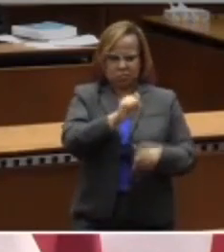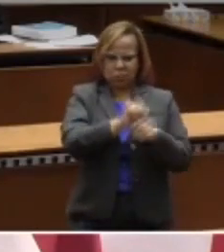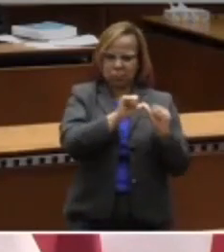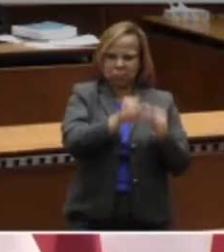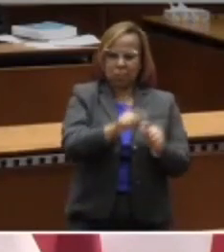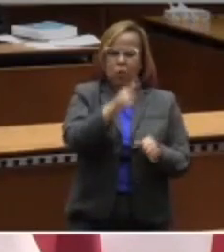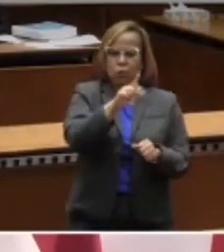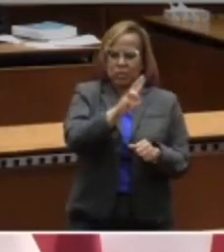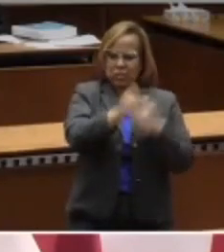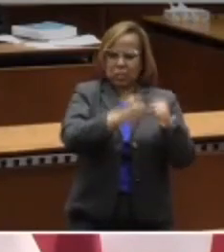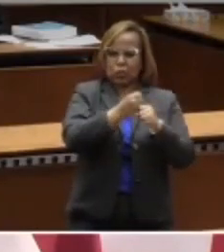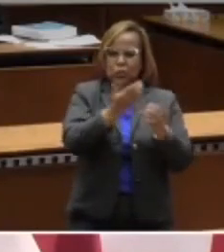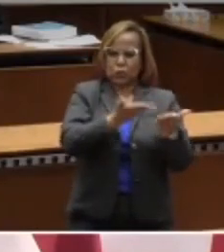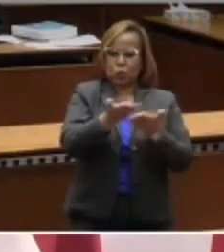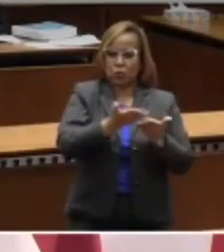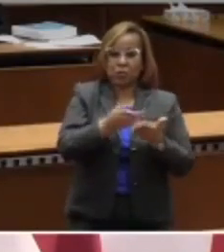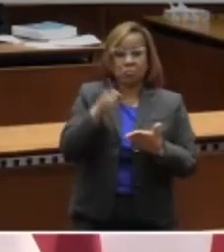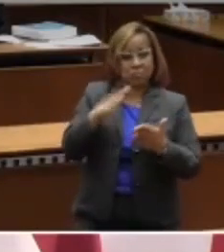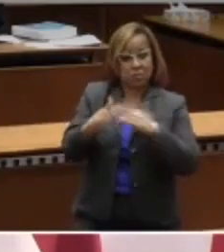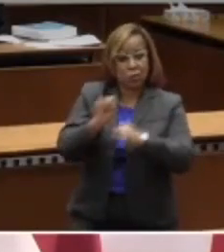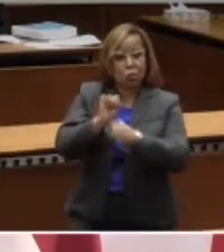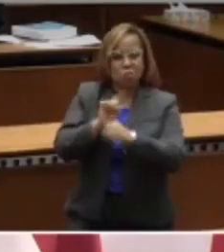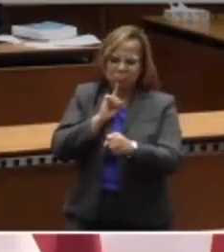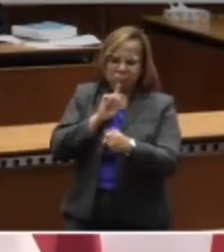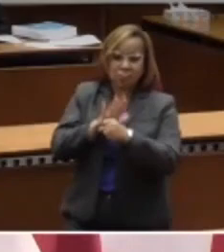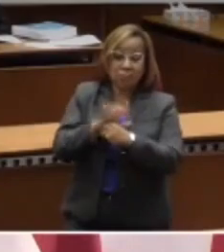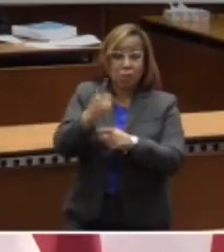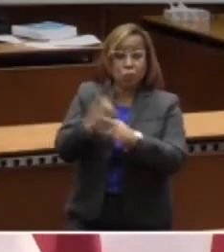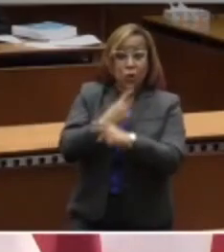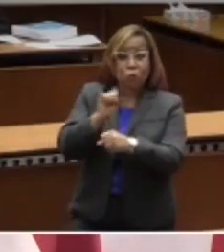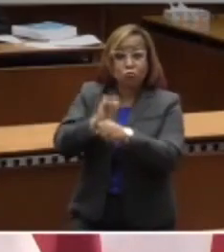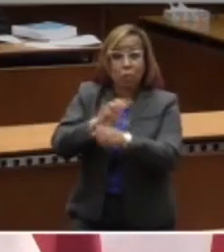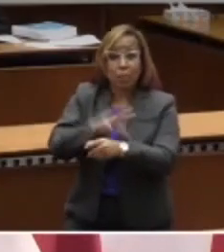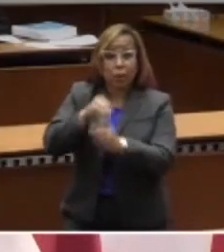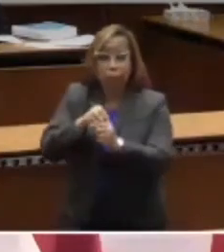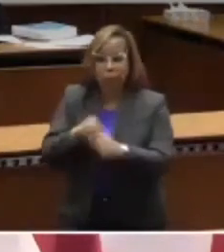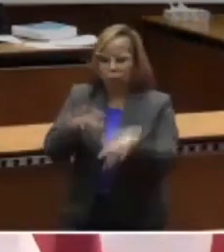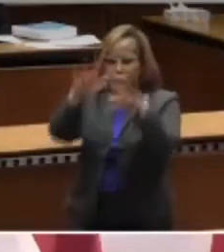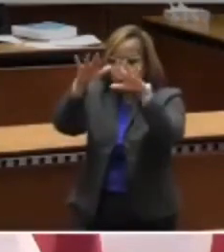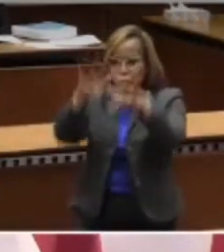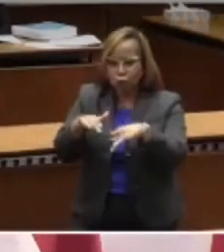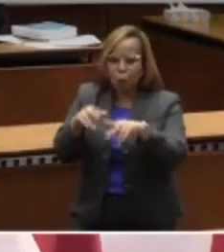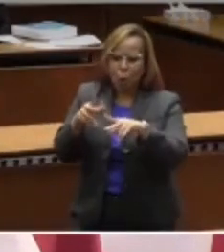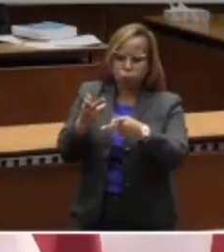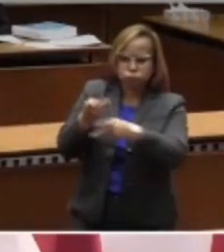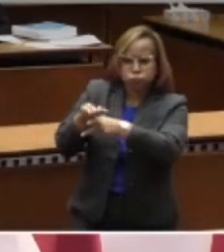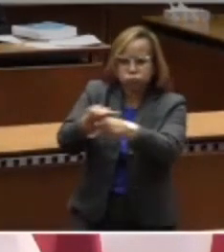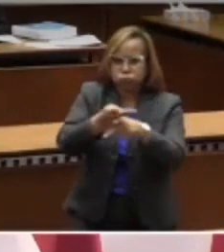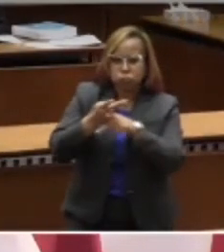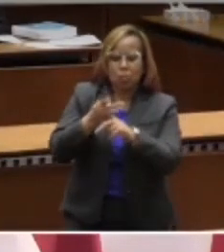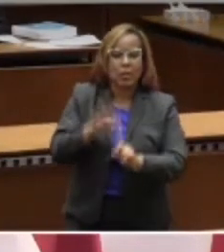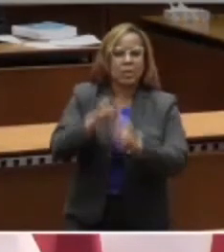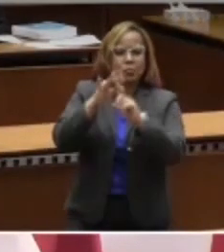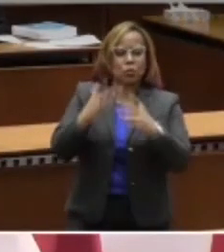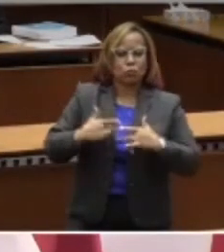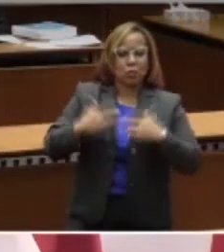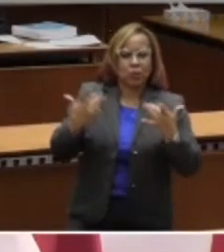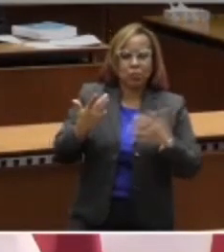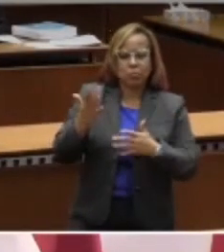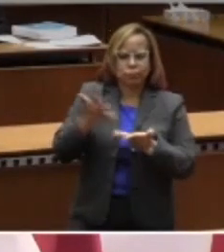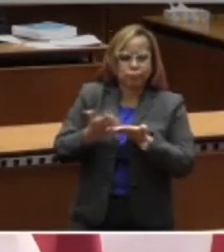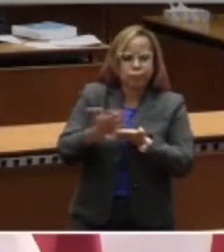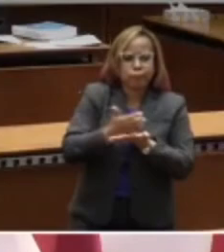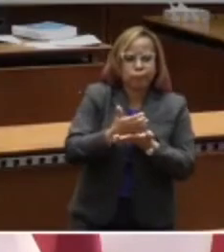service. Dedicated city workers whose regular jobs included snow patrol, special events, and garbage